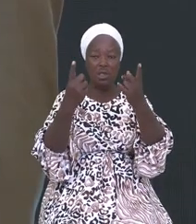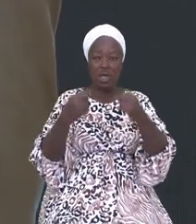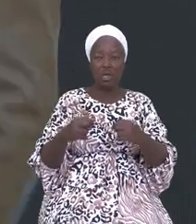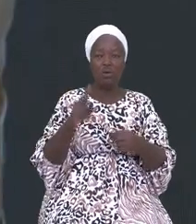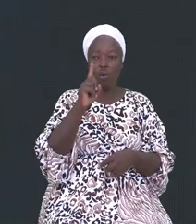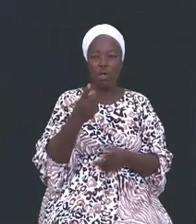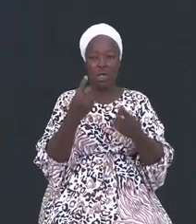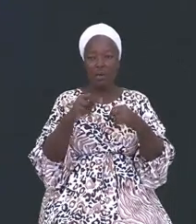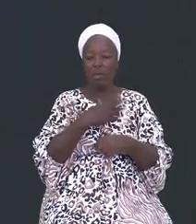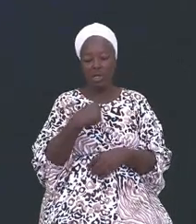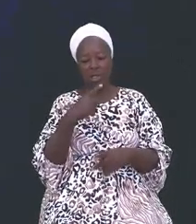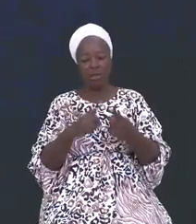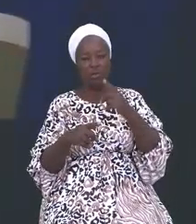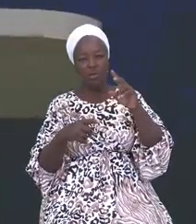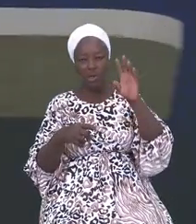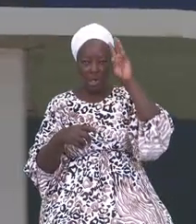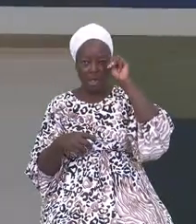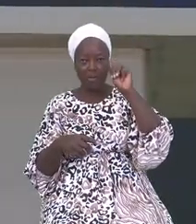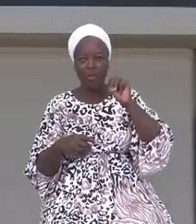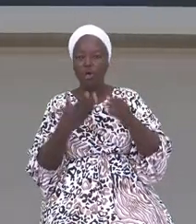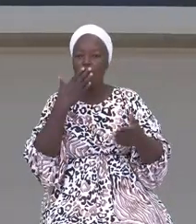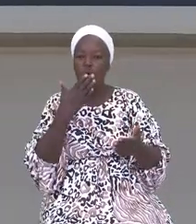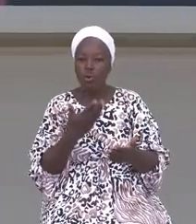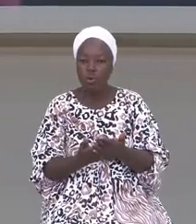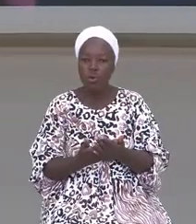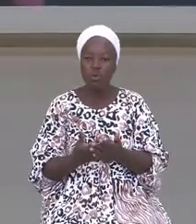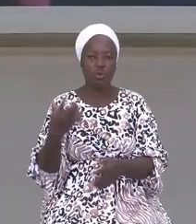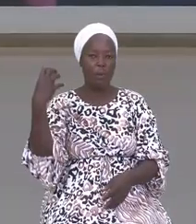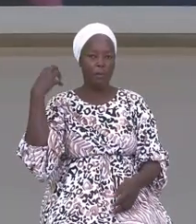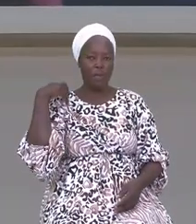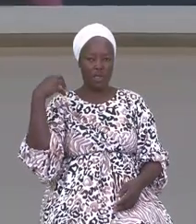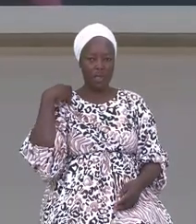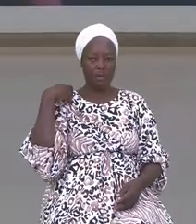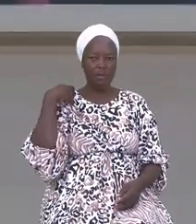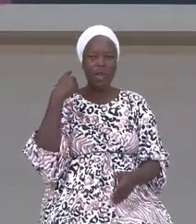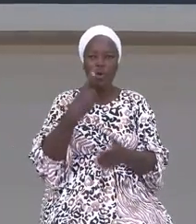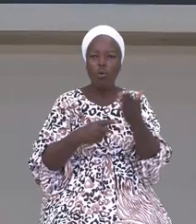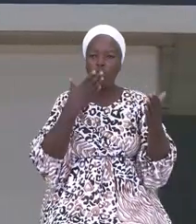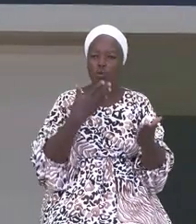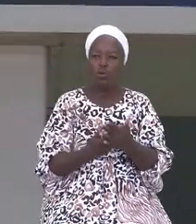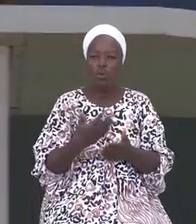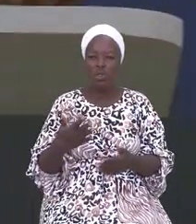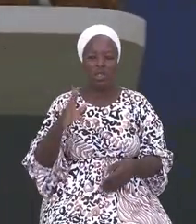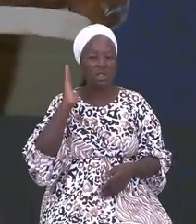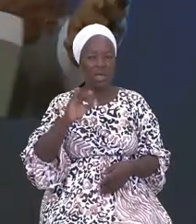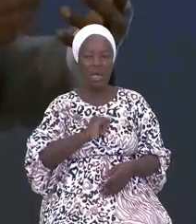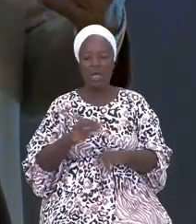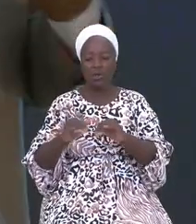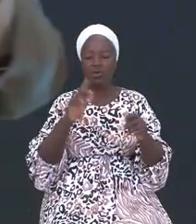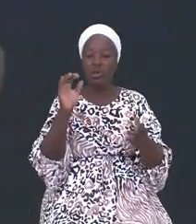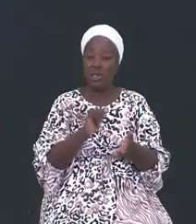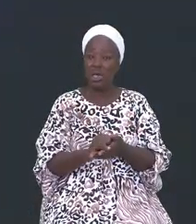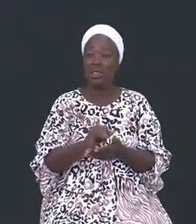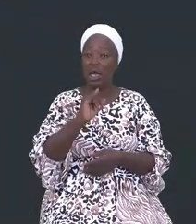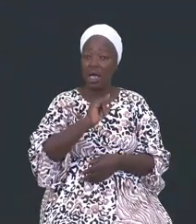unto him, good master, what good thing shall I do that I